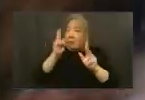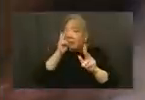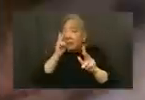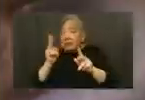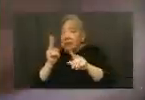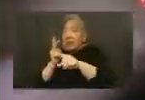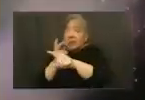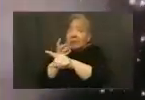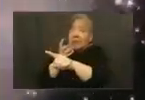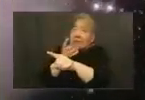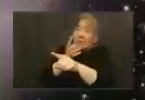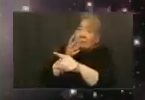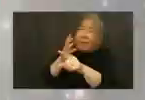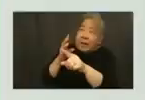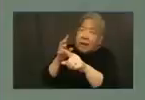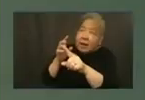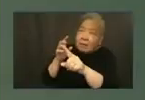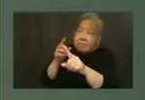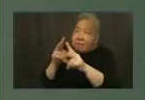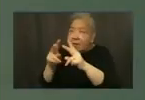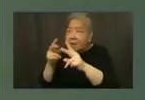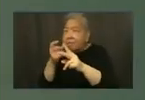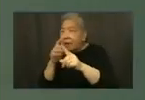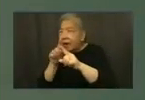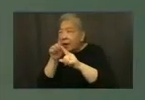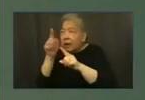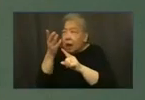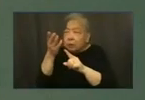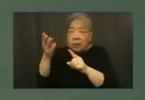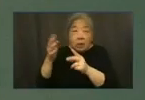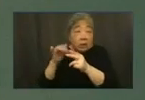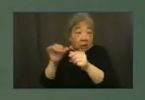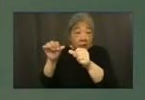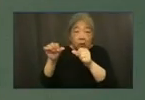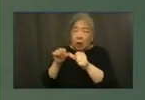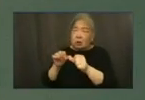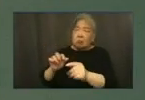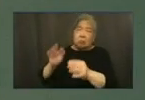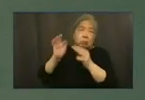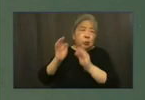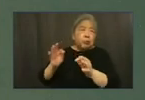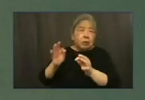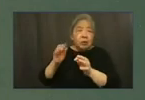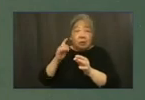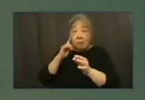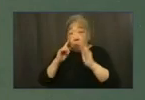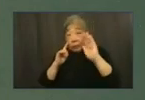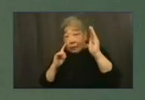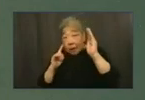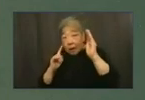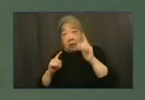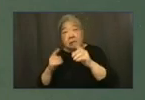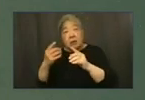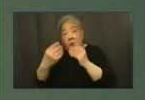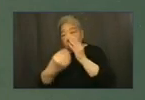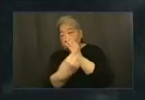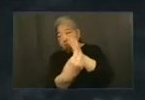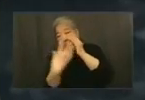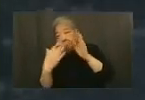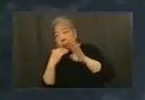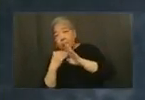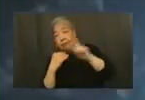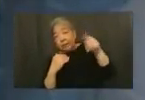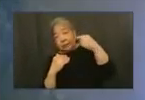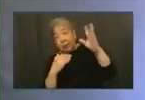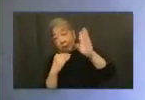distant objects. This location is perfect for Webb's sunshield to block out light and heat from the Sun, Earth, and Moon.